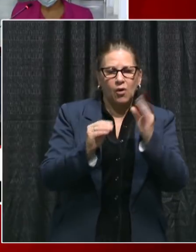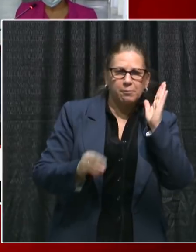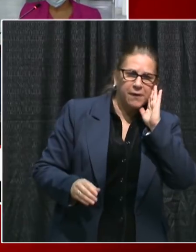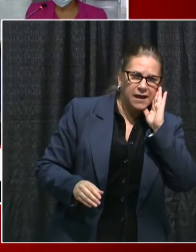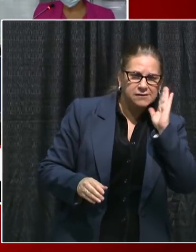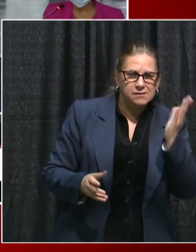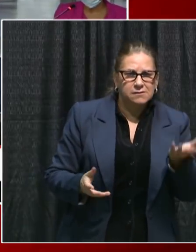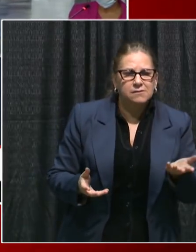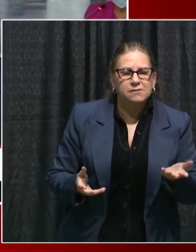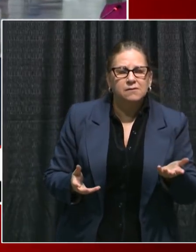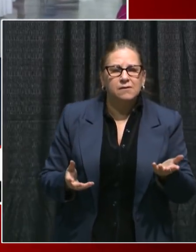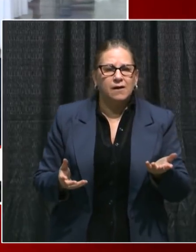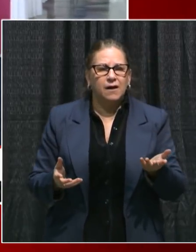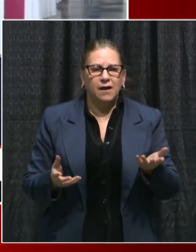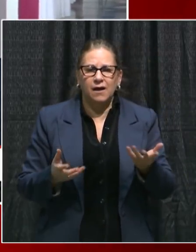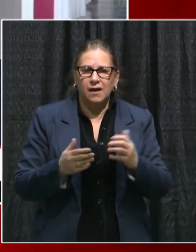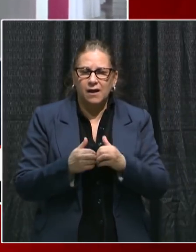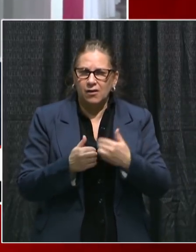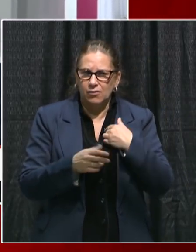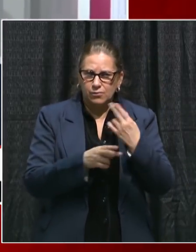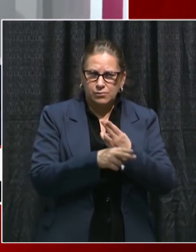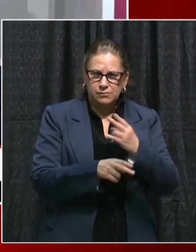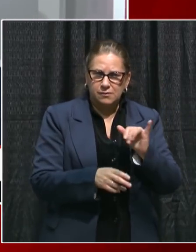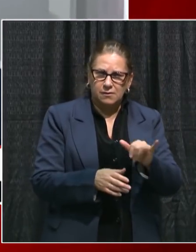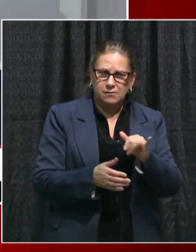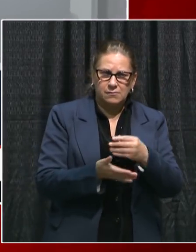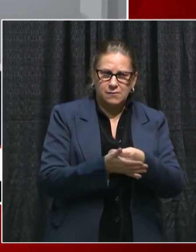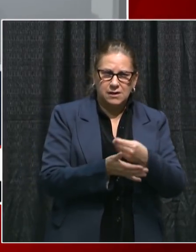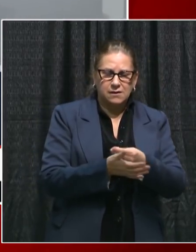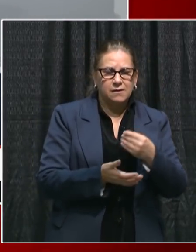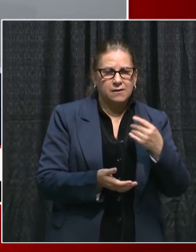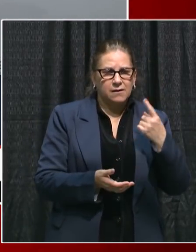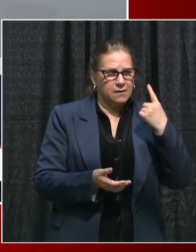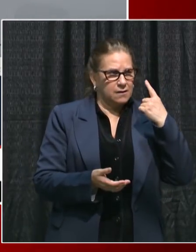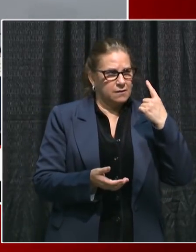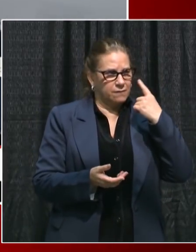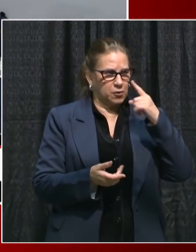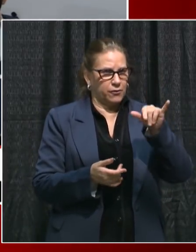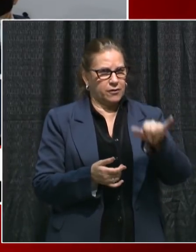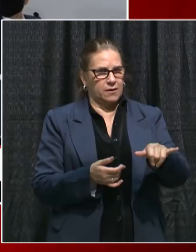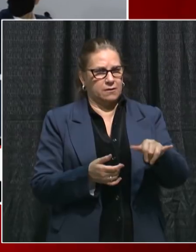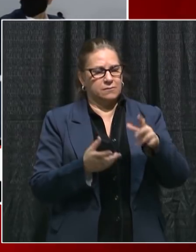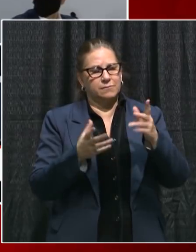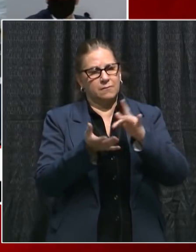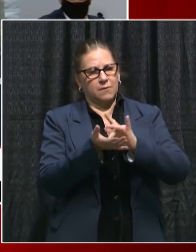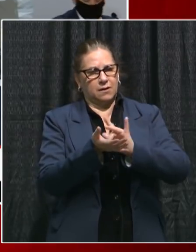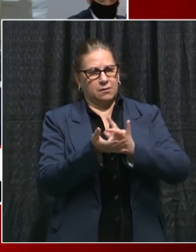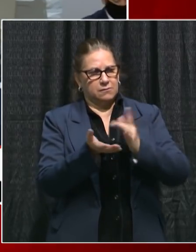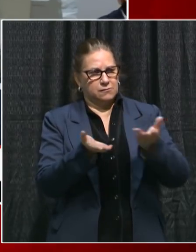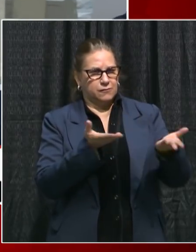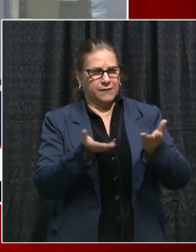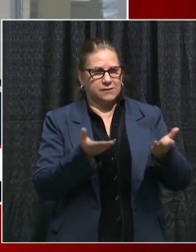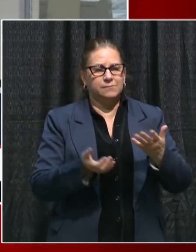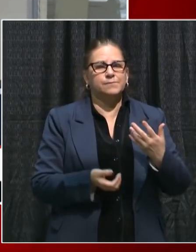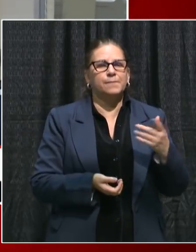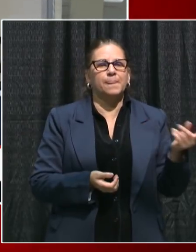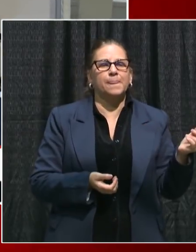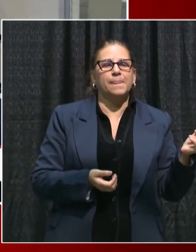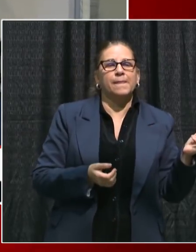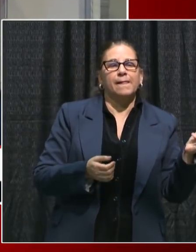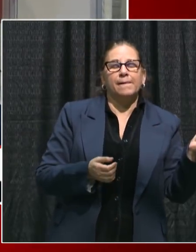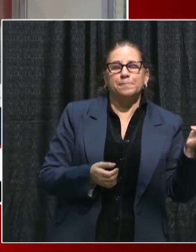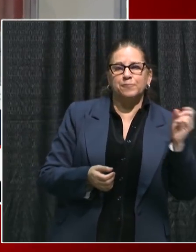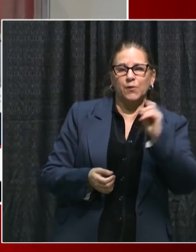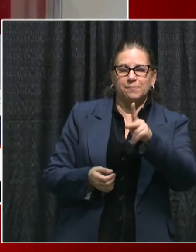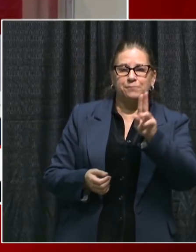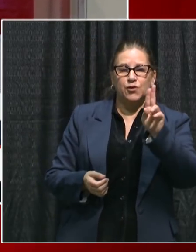surge capacity. Yes, ma'am. To answer the question, at UMC, we've actually worked with both the